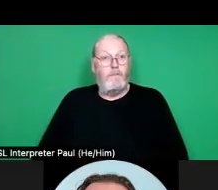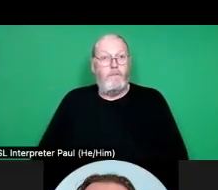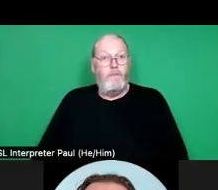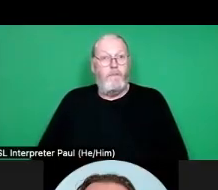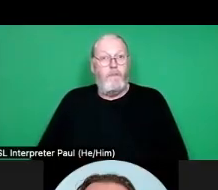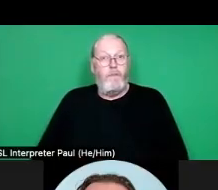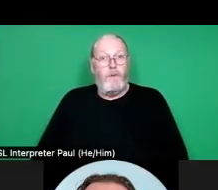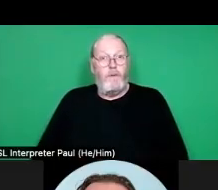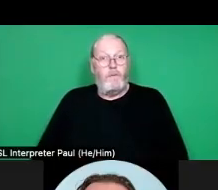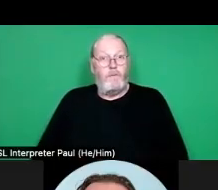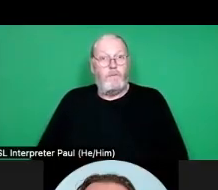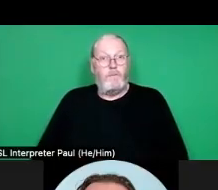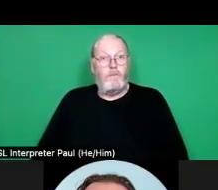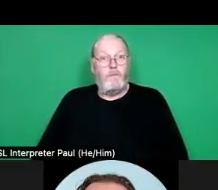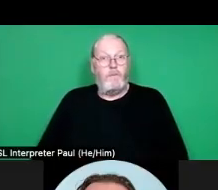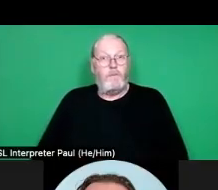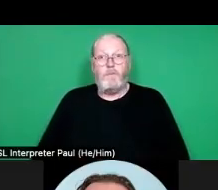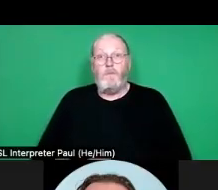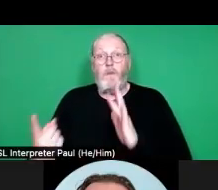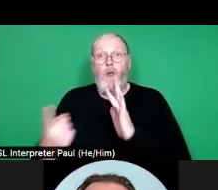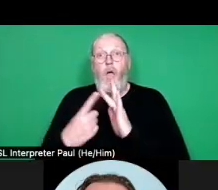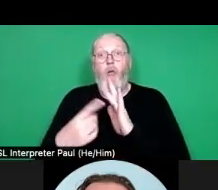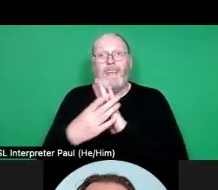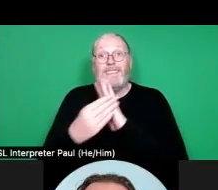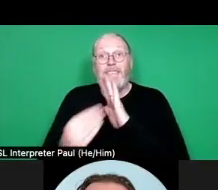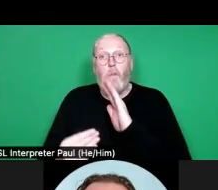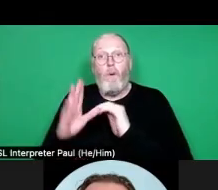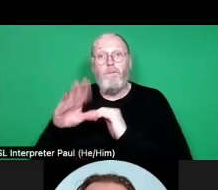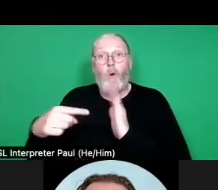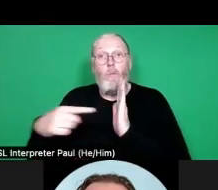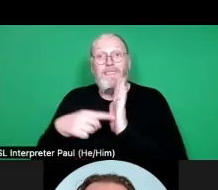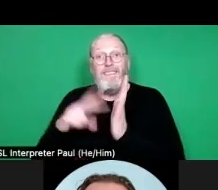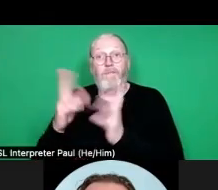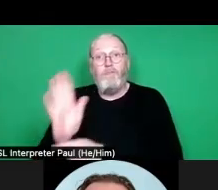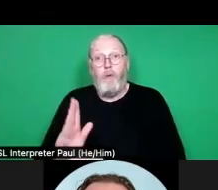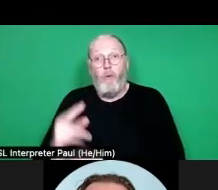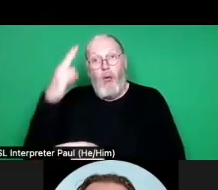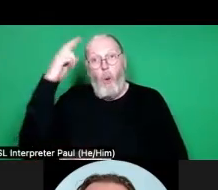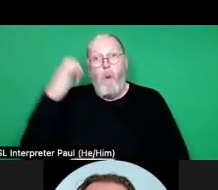Another example is Black Mirror's Hang the DJ.